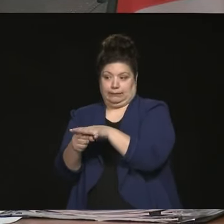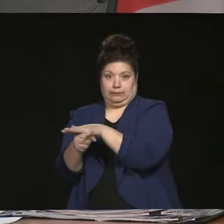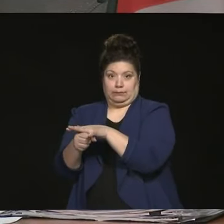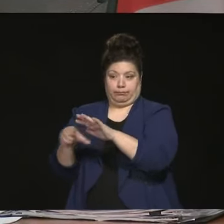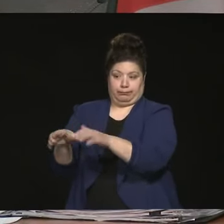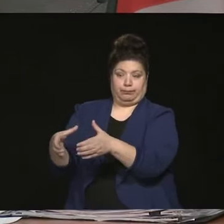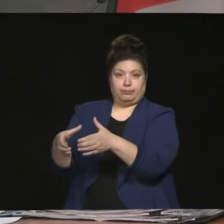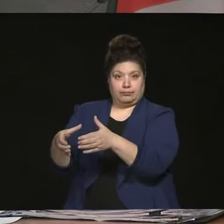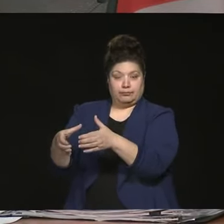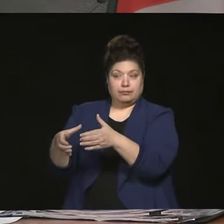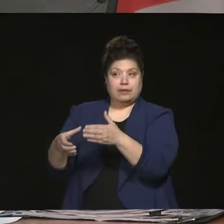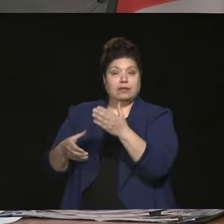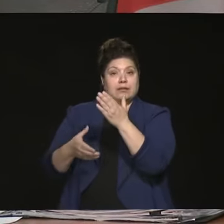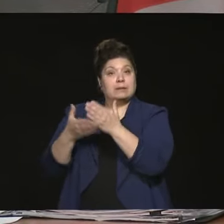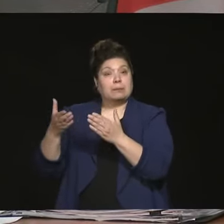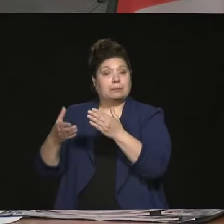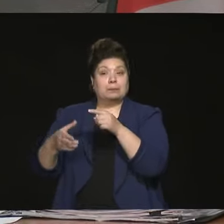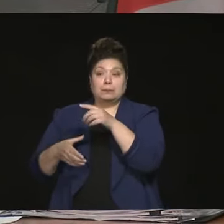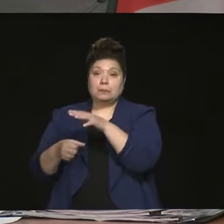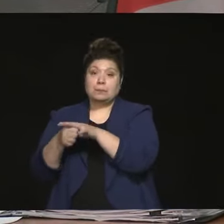been,